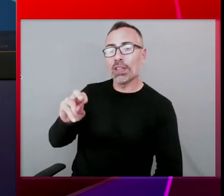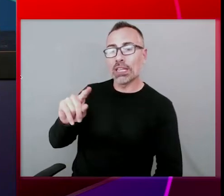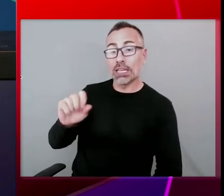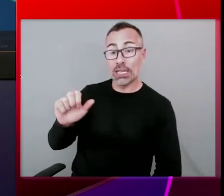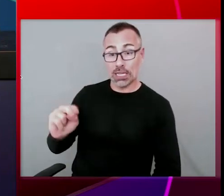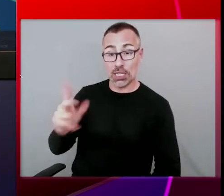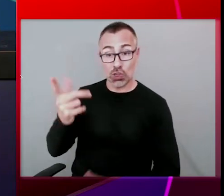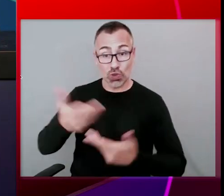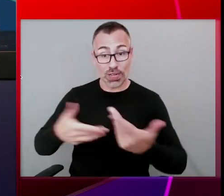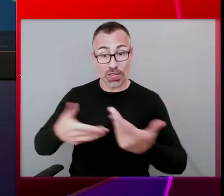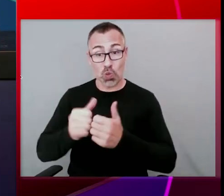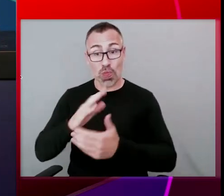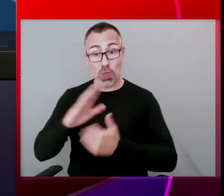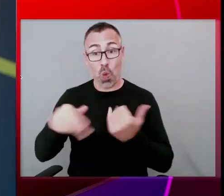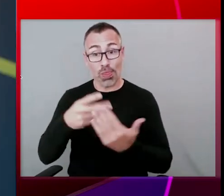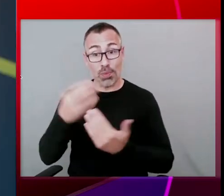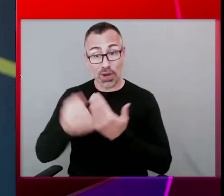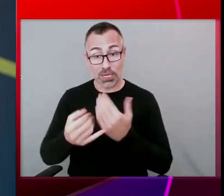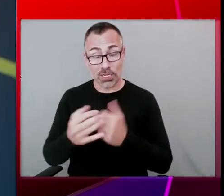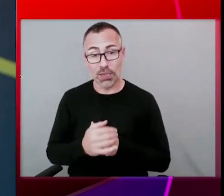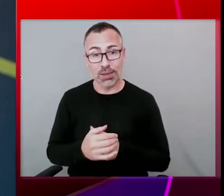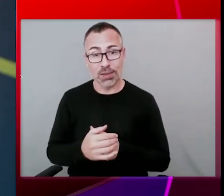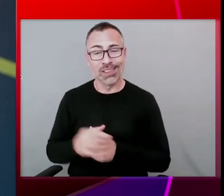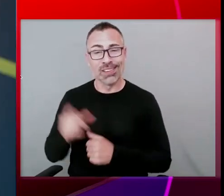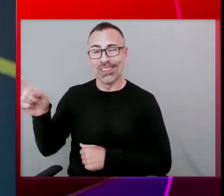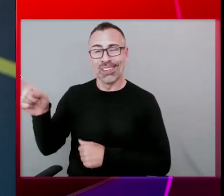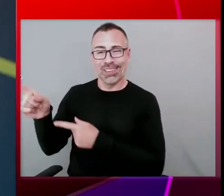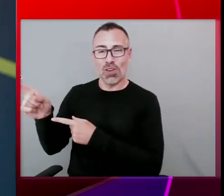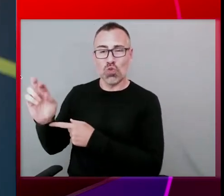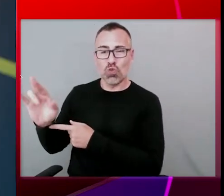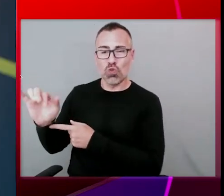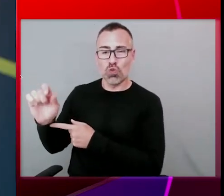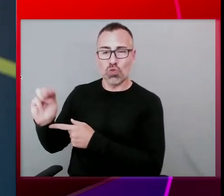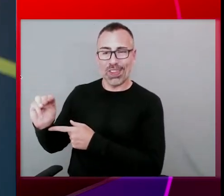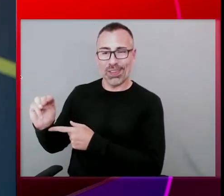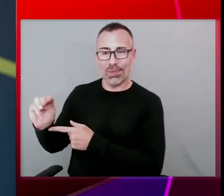all of these projects. We don't have Rhythm Cloud here this time,